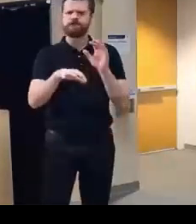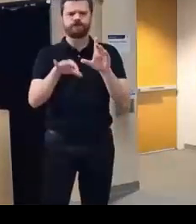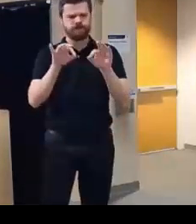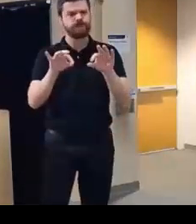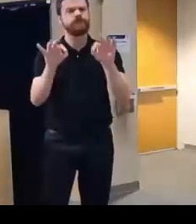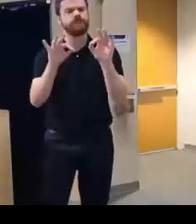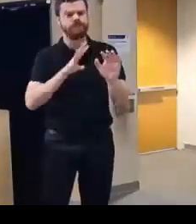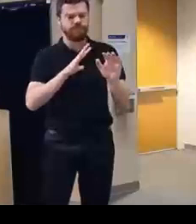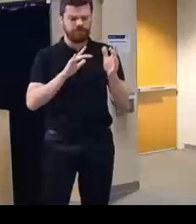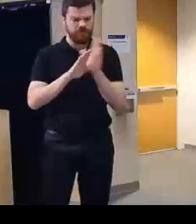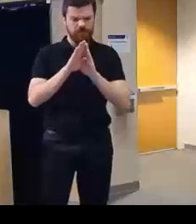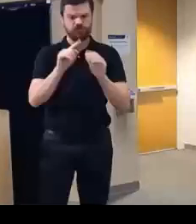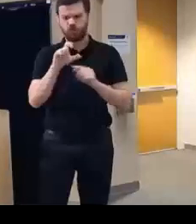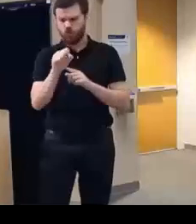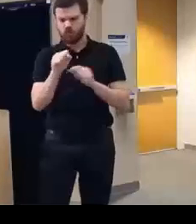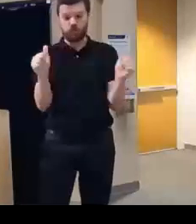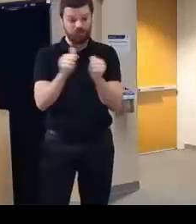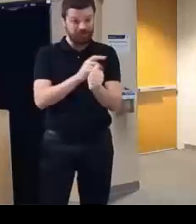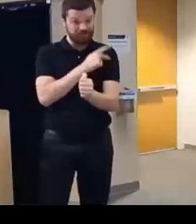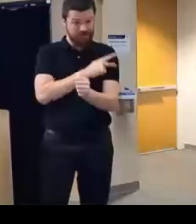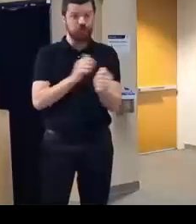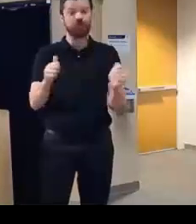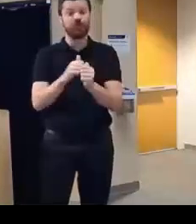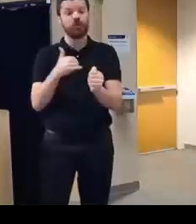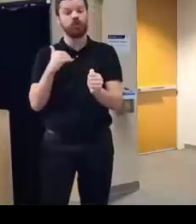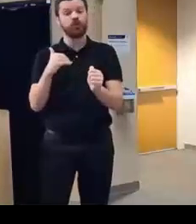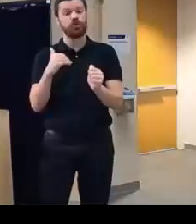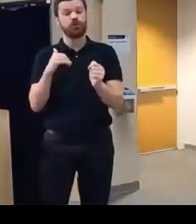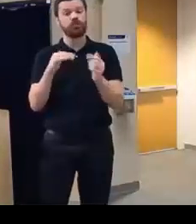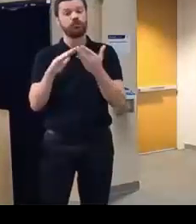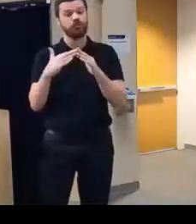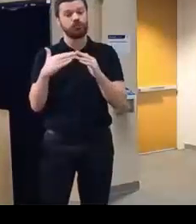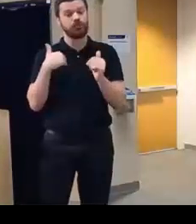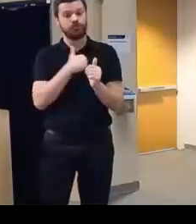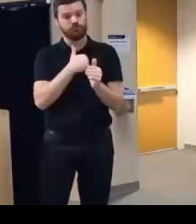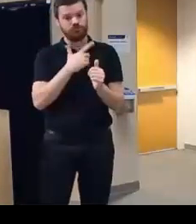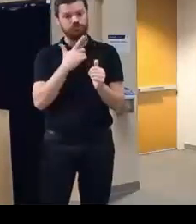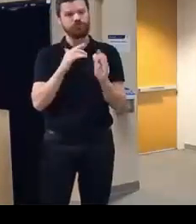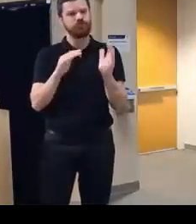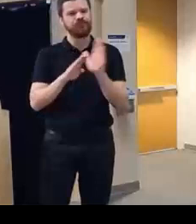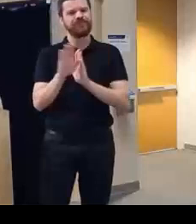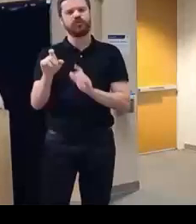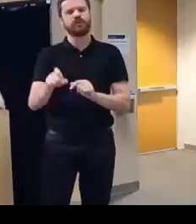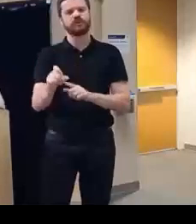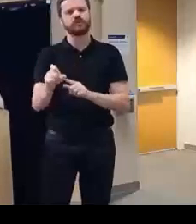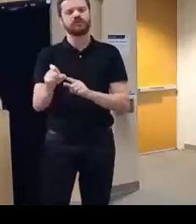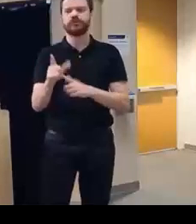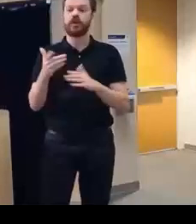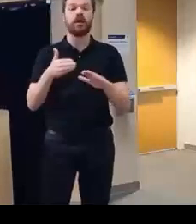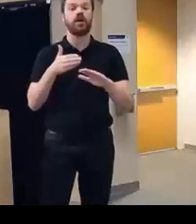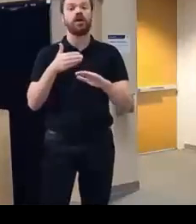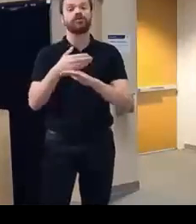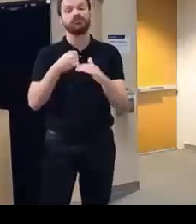could develop tools together with patients and community members to really address what their needs were in the context of things like